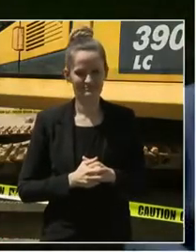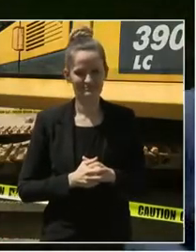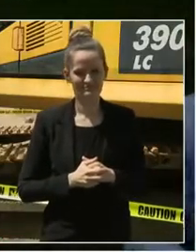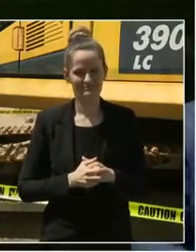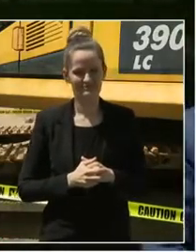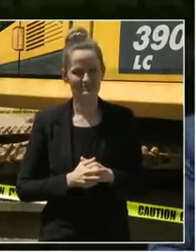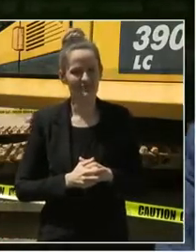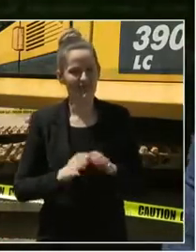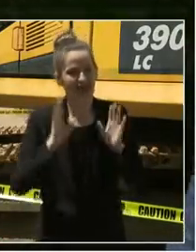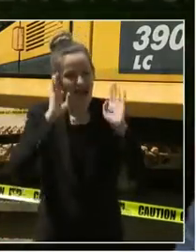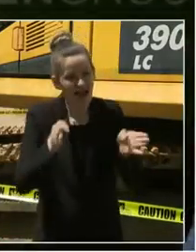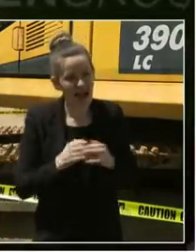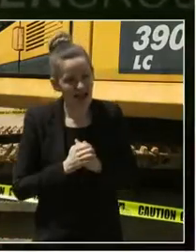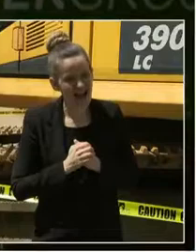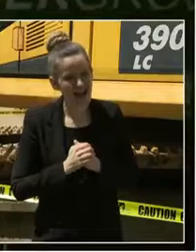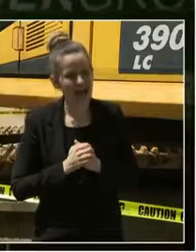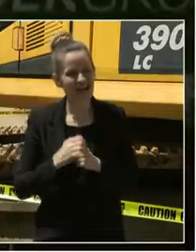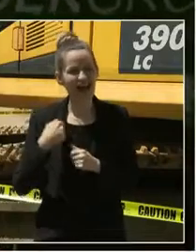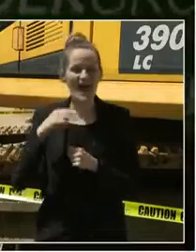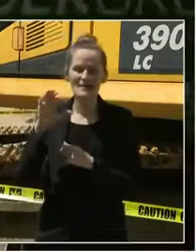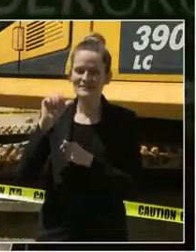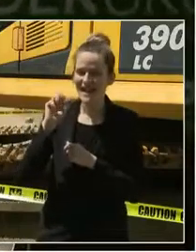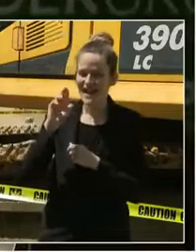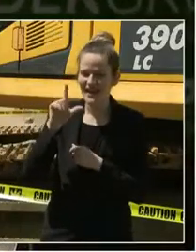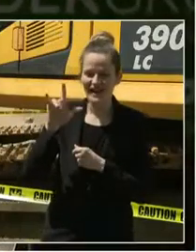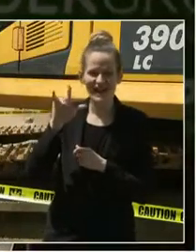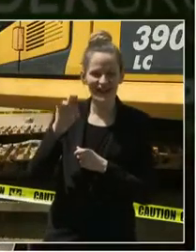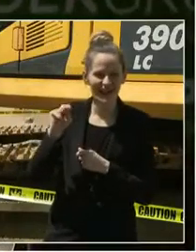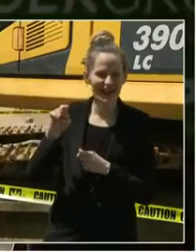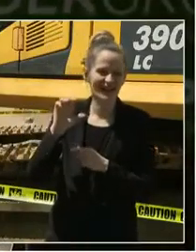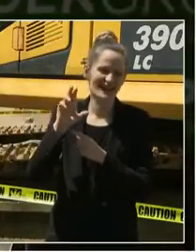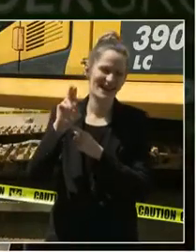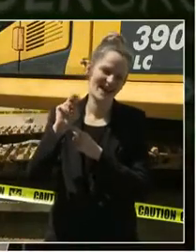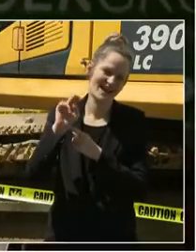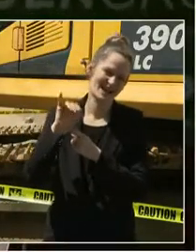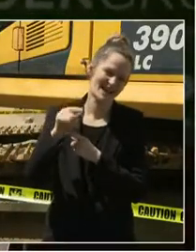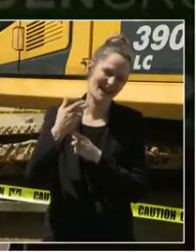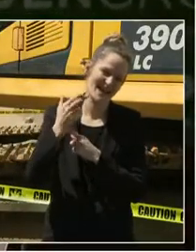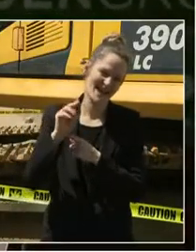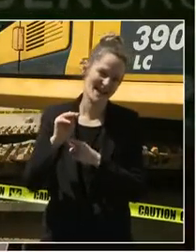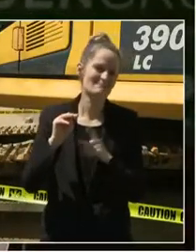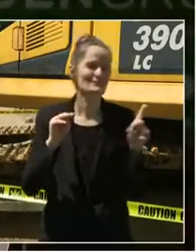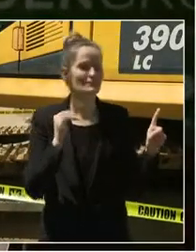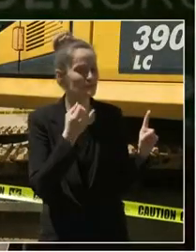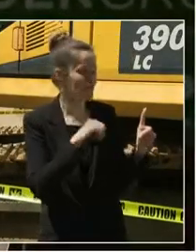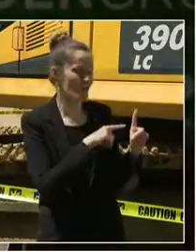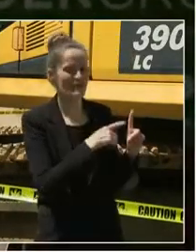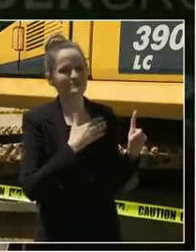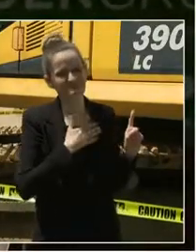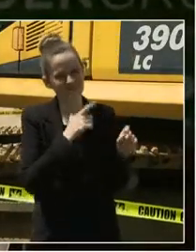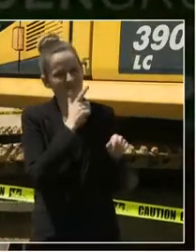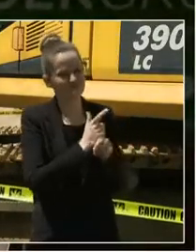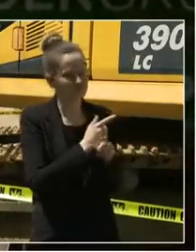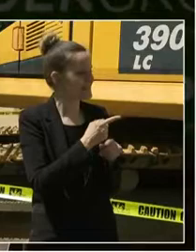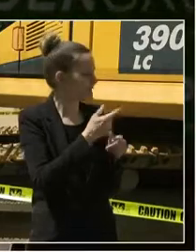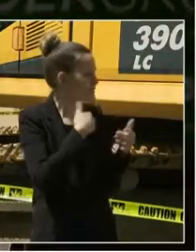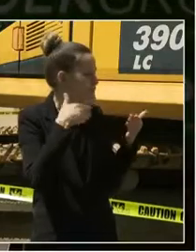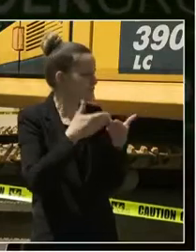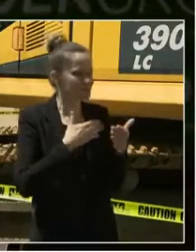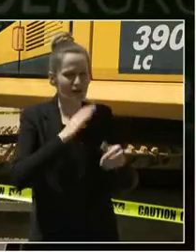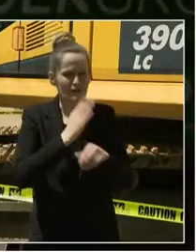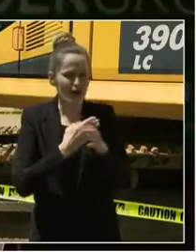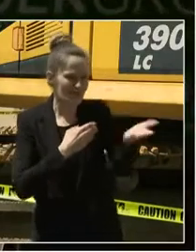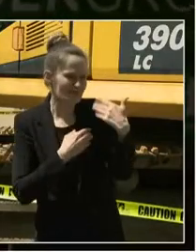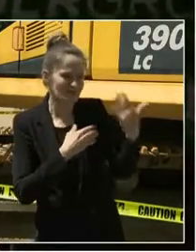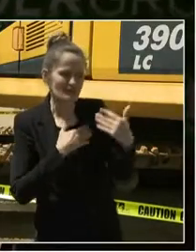Hi, I'm Carol Cunningham, Joy Evans' sister. I'd like to introduce you to my daughter. You can come. My daughter,